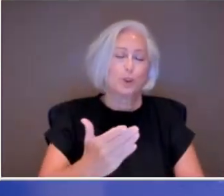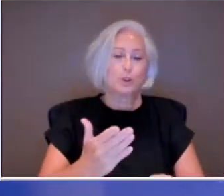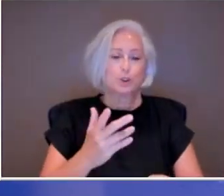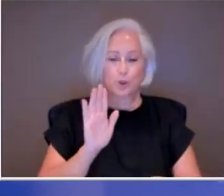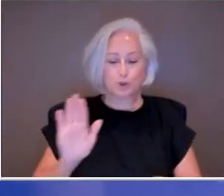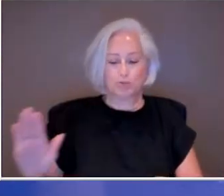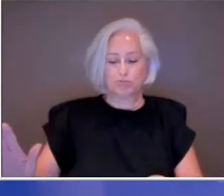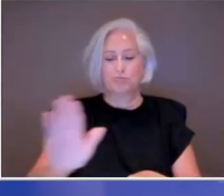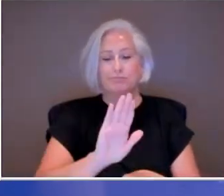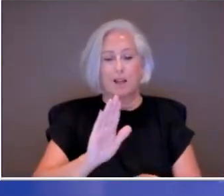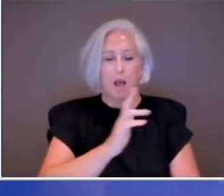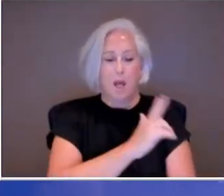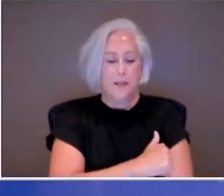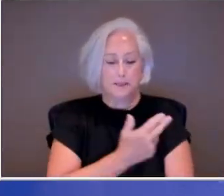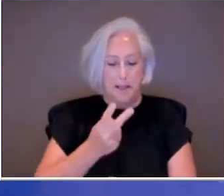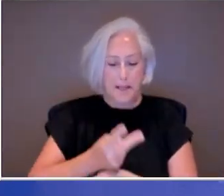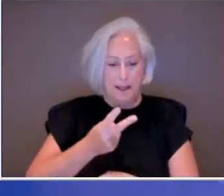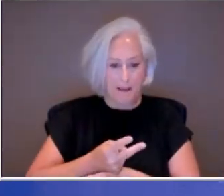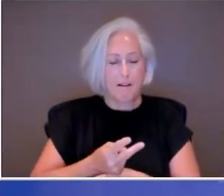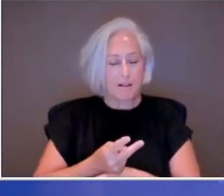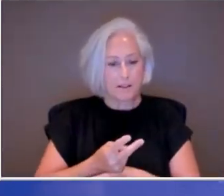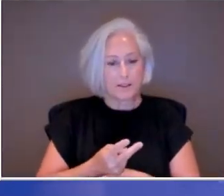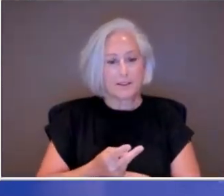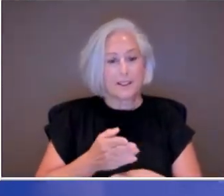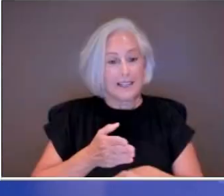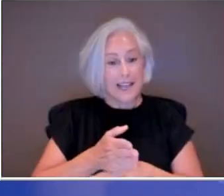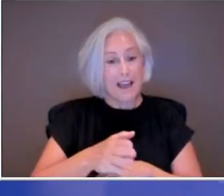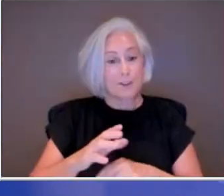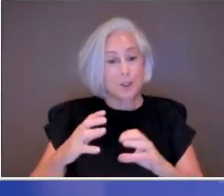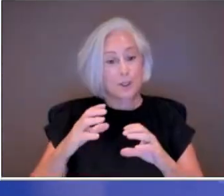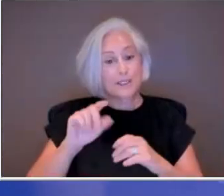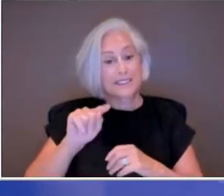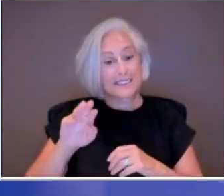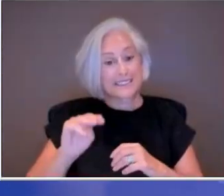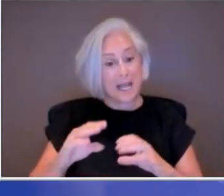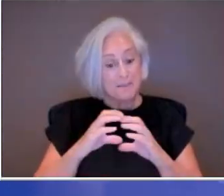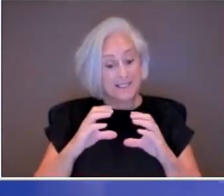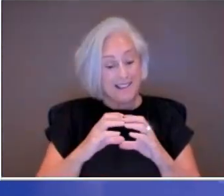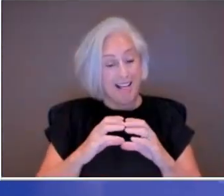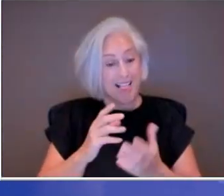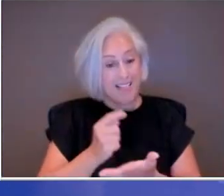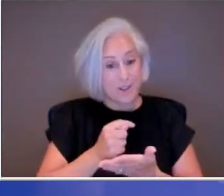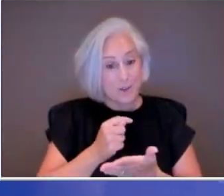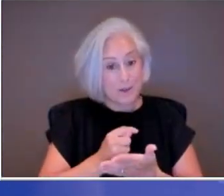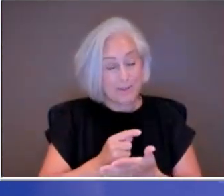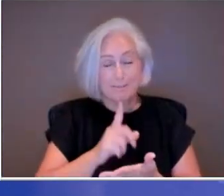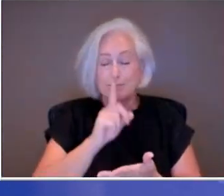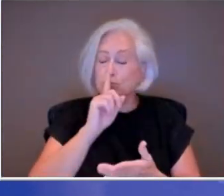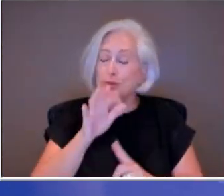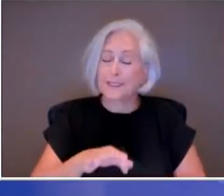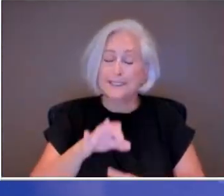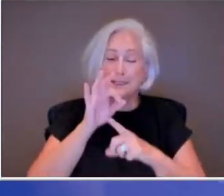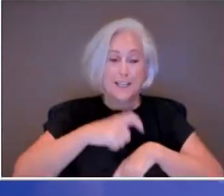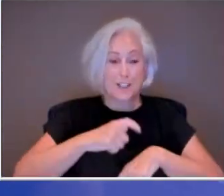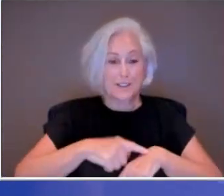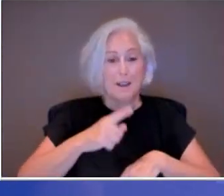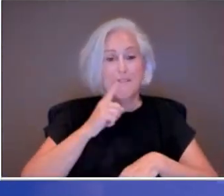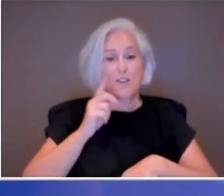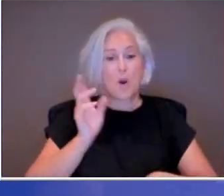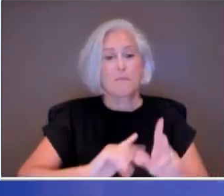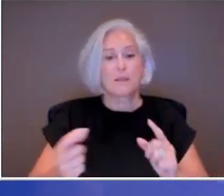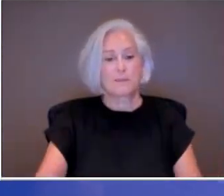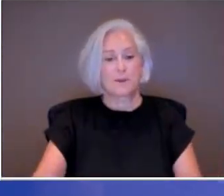after the stem cell treatment. And it was actually a very special time with the people who came to help me and be with me